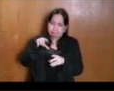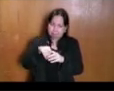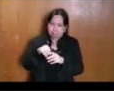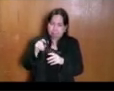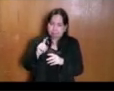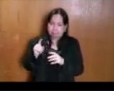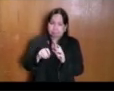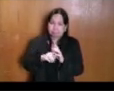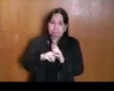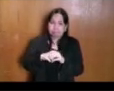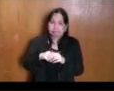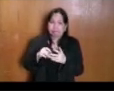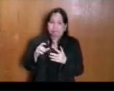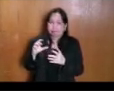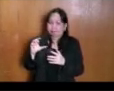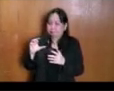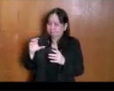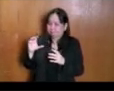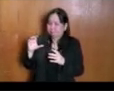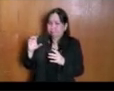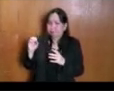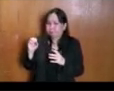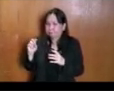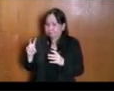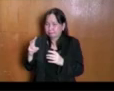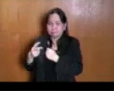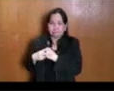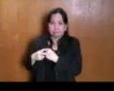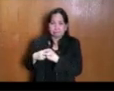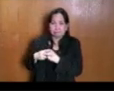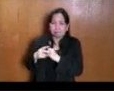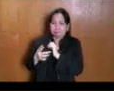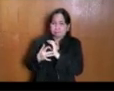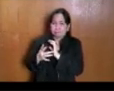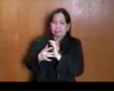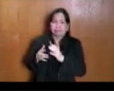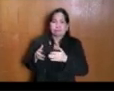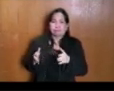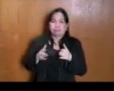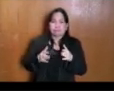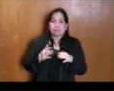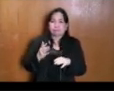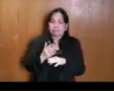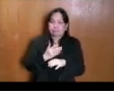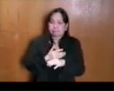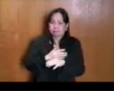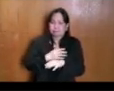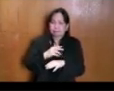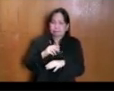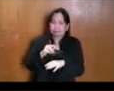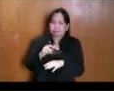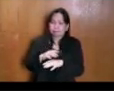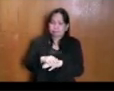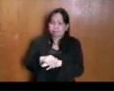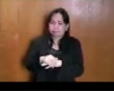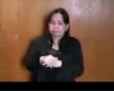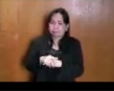example, carbon capture and storage technologies, strategies for enhancing natural sinks through, for